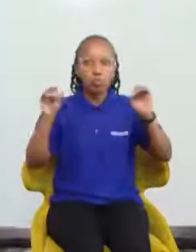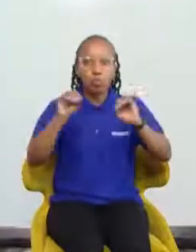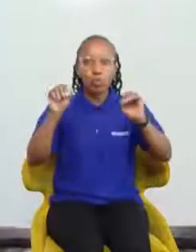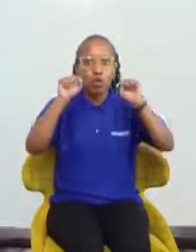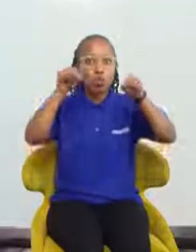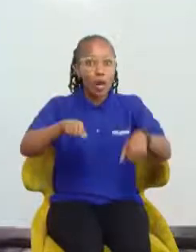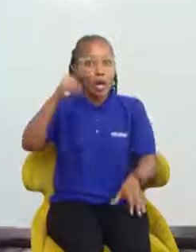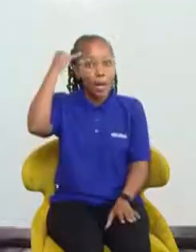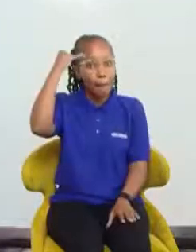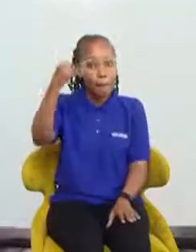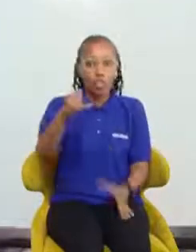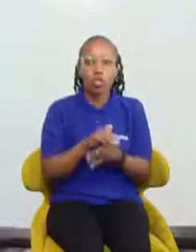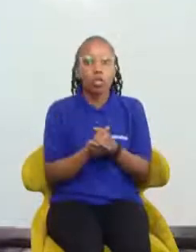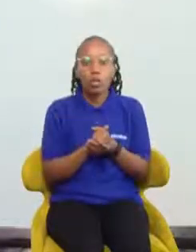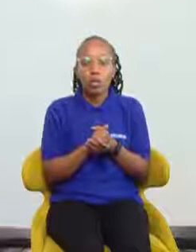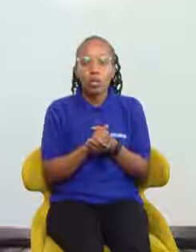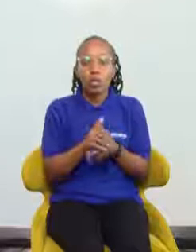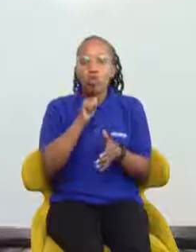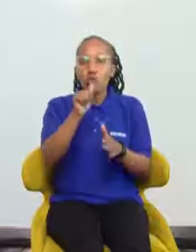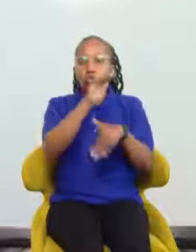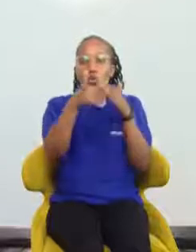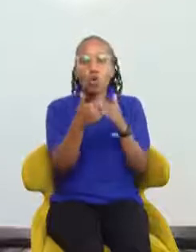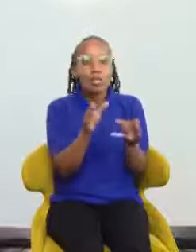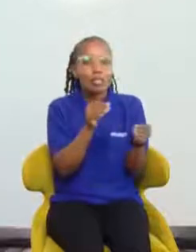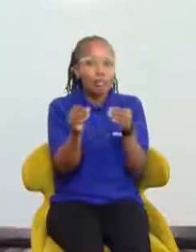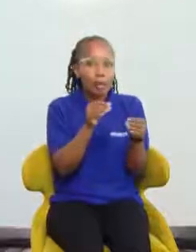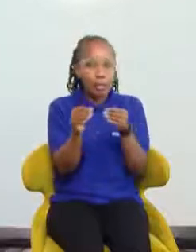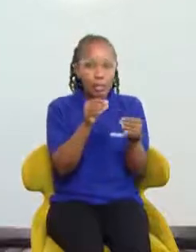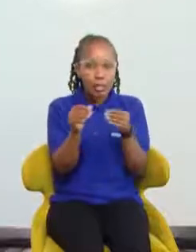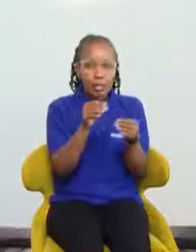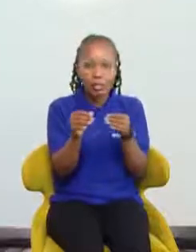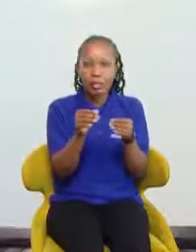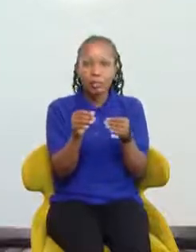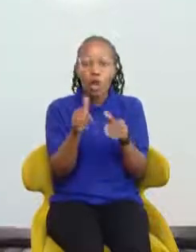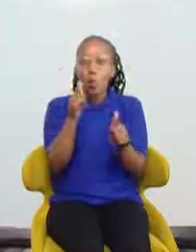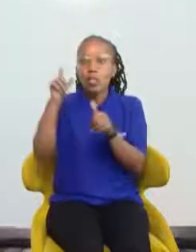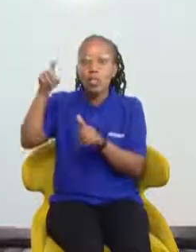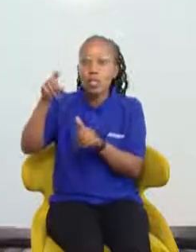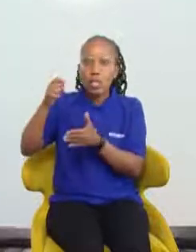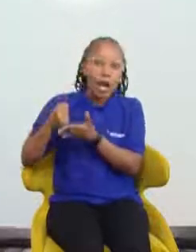they don't reach to all persons with disabilities that need assistive technology.